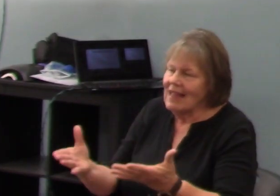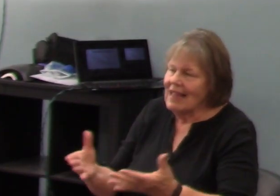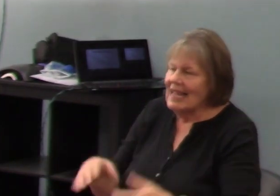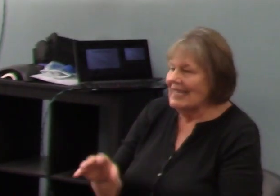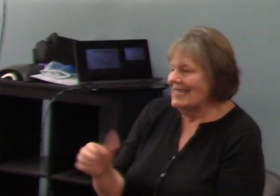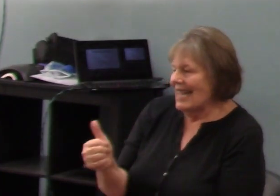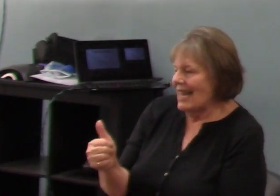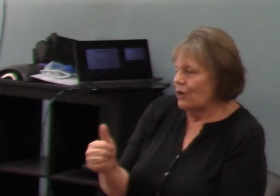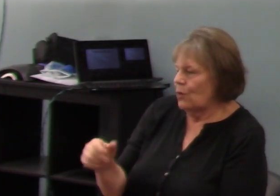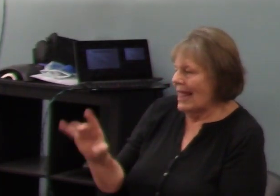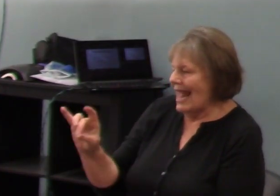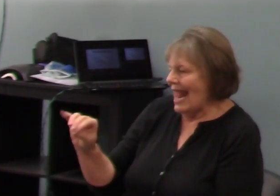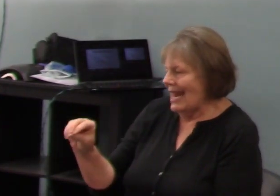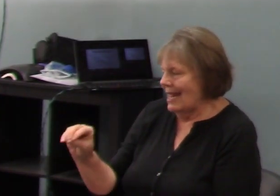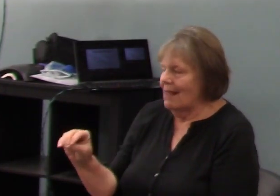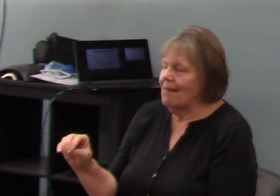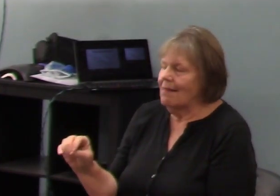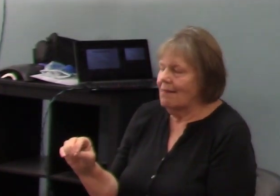80th.